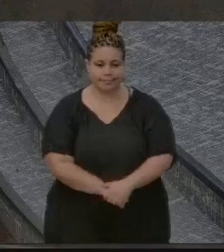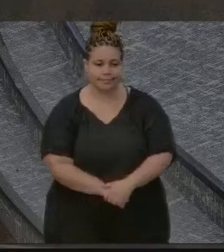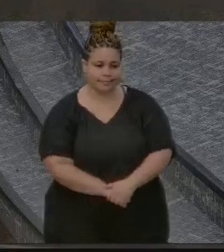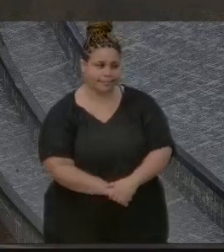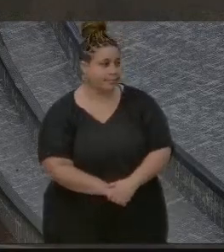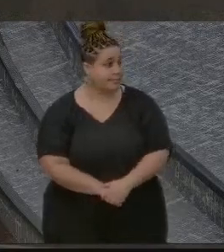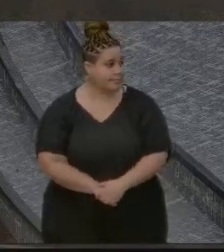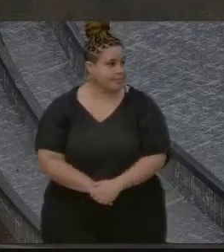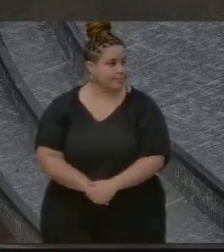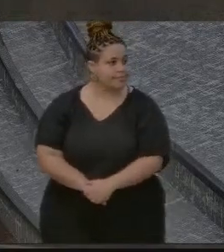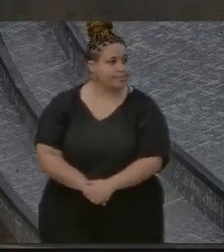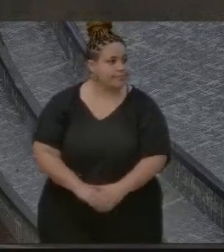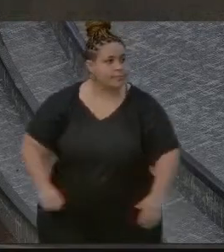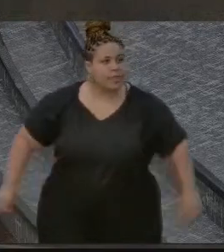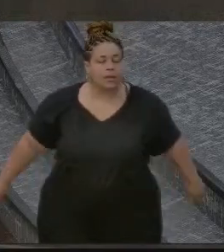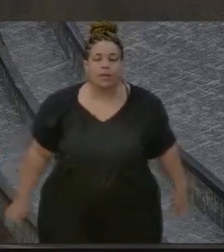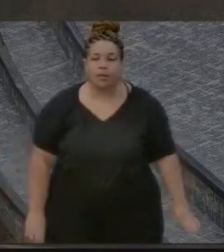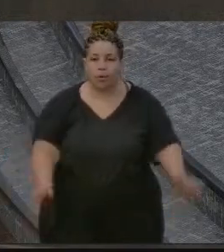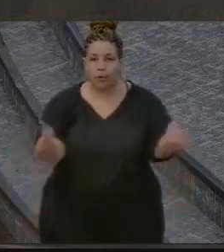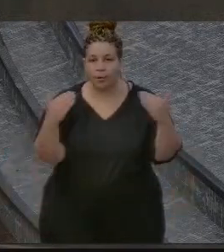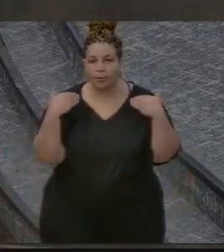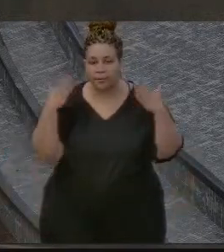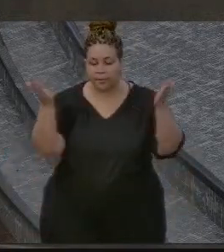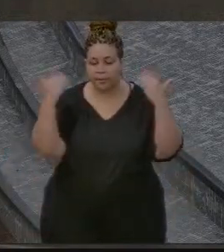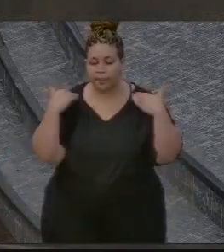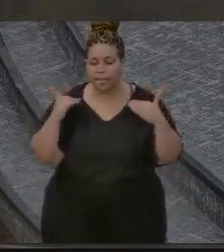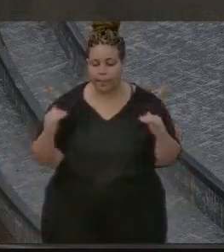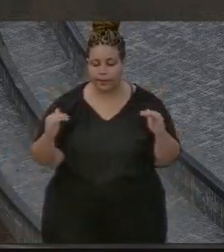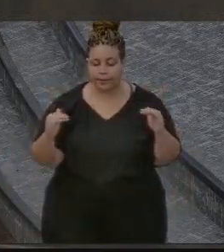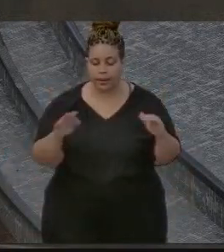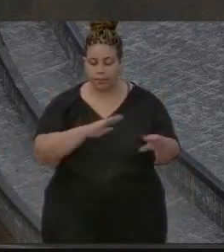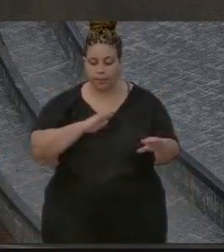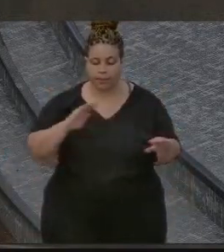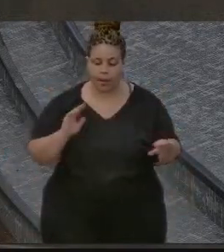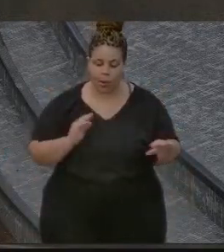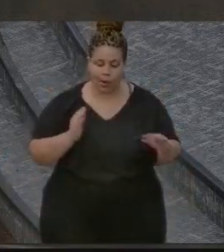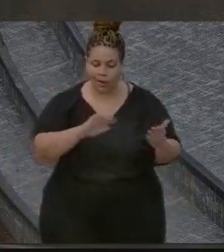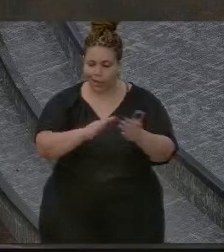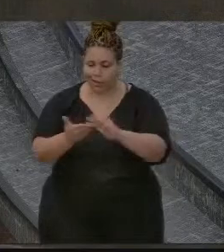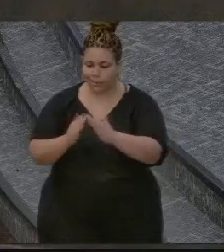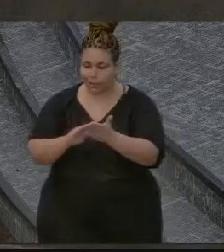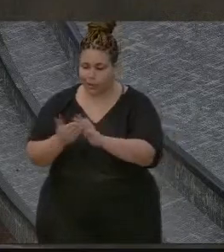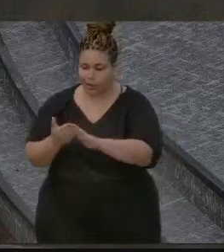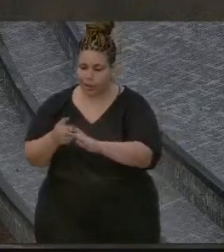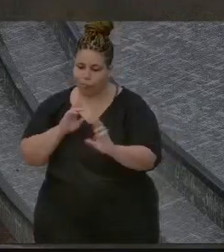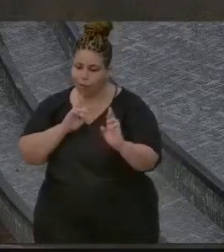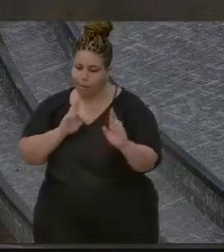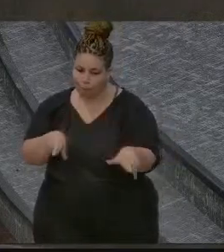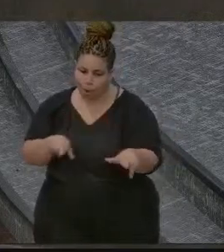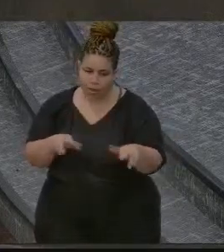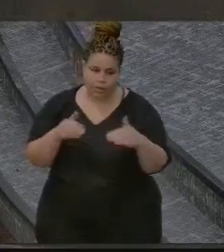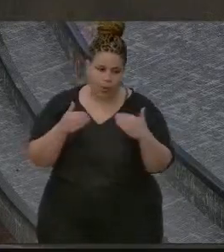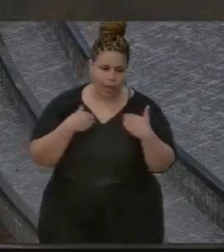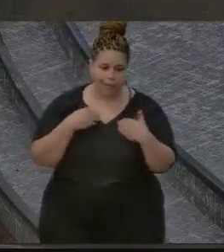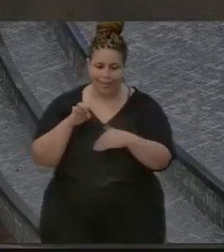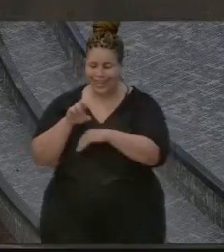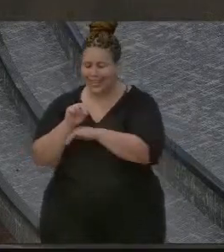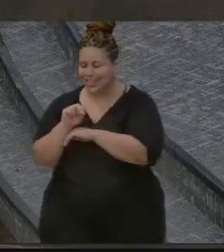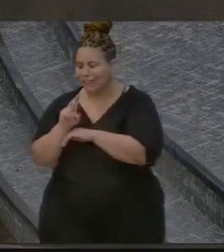Thank you very much. Moving forward to our board and community reports. First, we have Envision